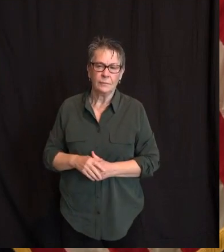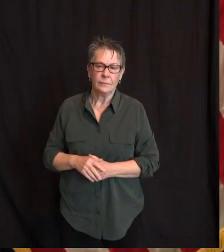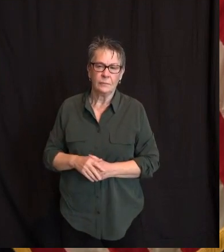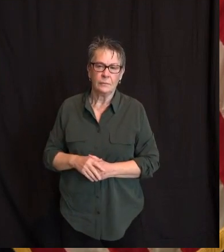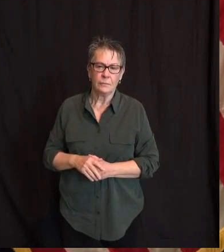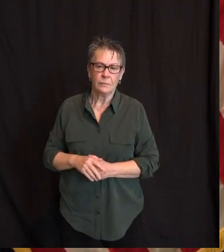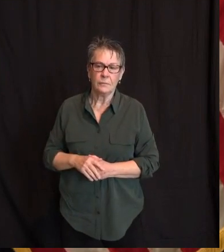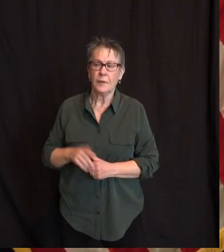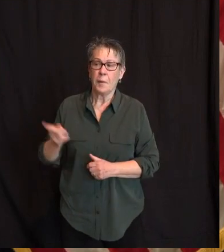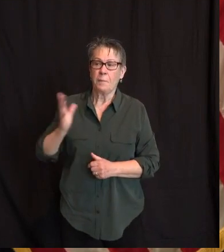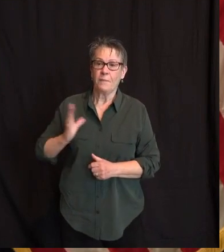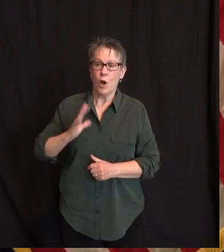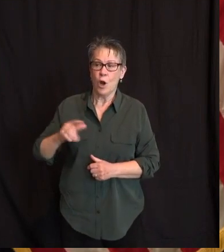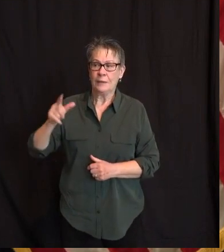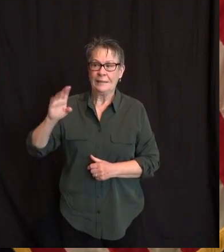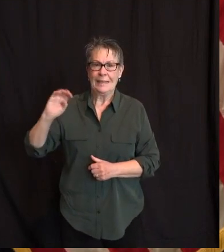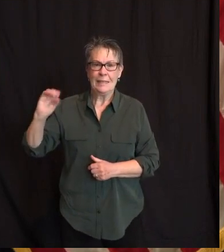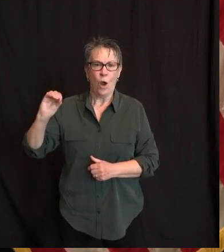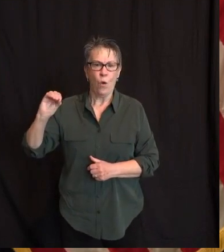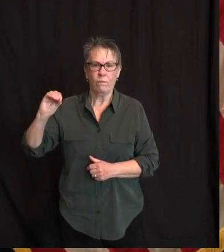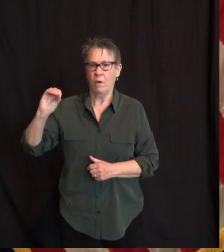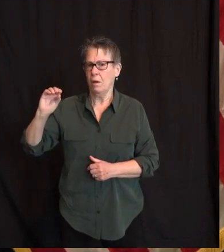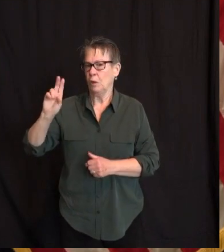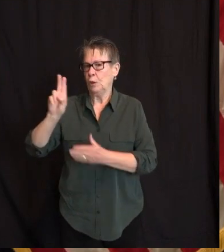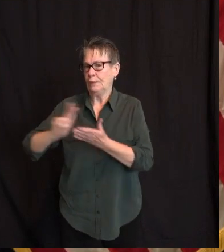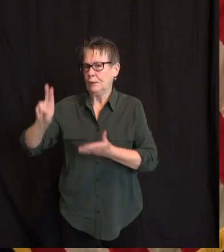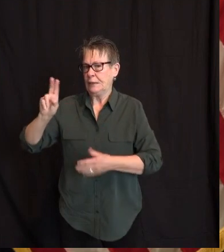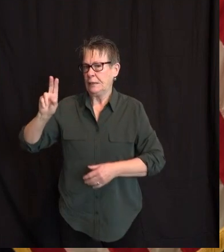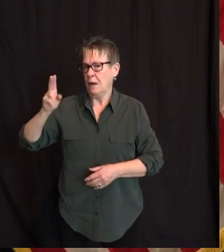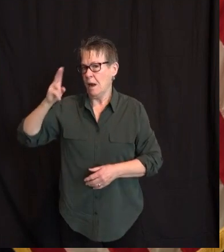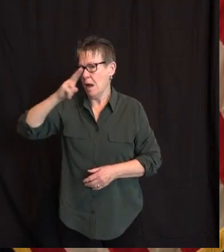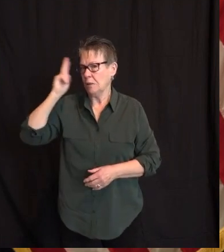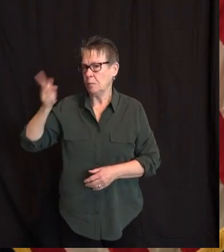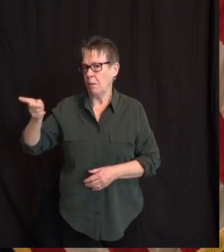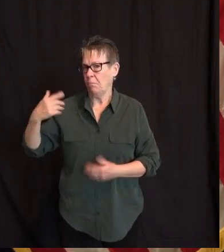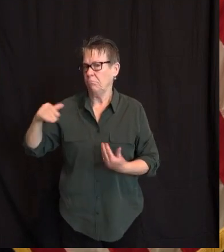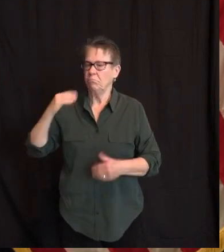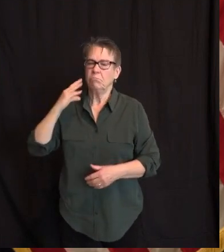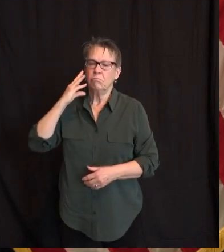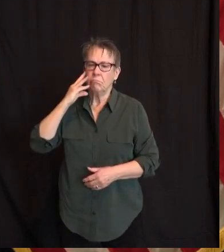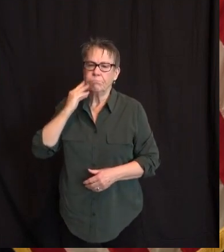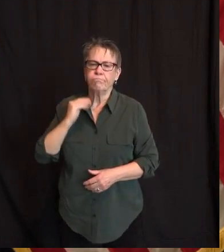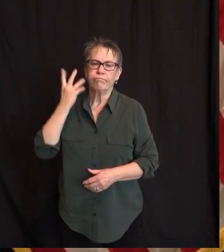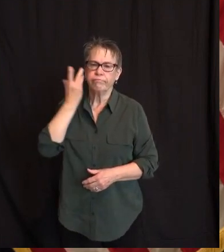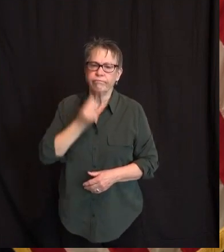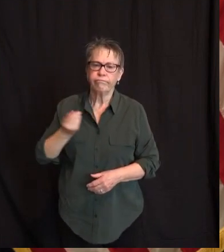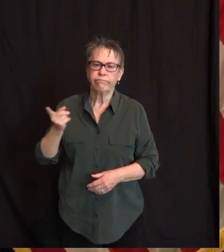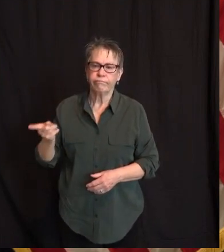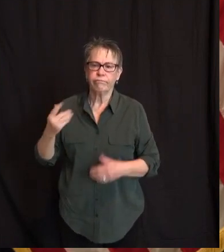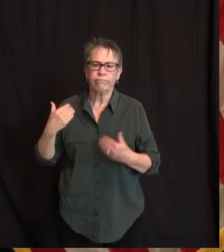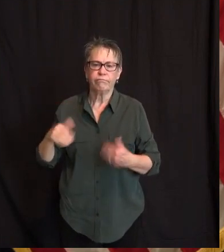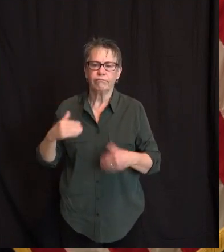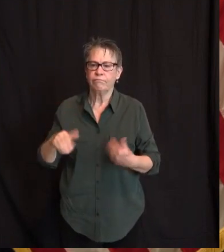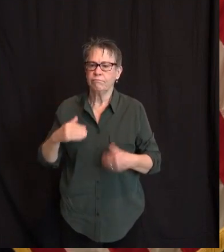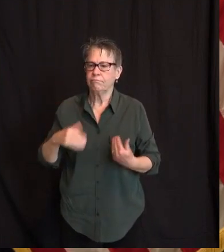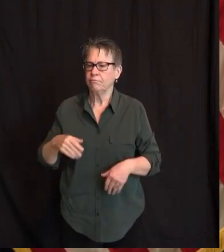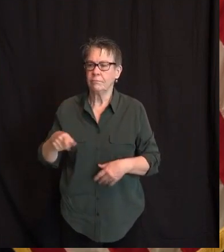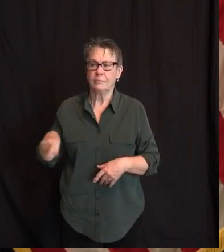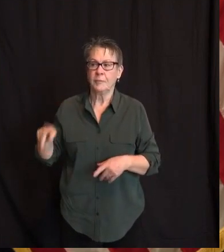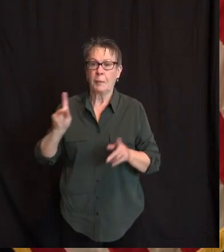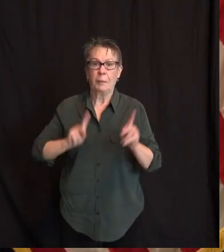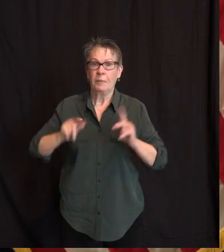the commissioner an extraordinary perspective that is shared by very few of your peers. Certainly in the history of our state, no one has said that in the